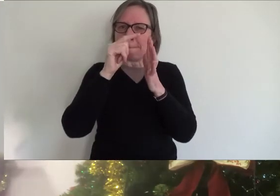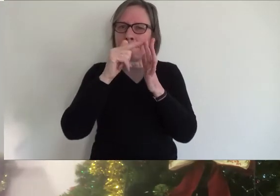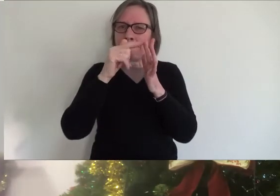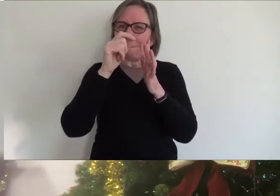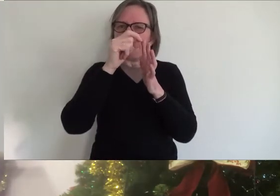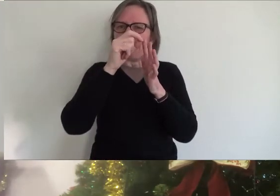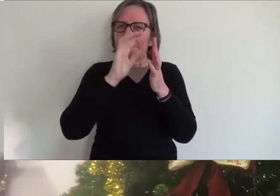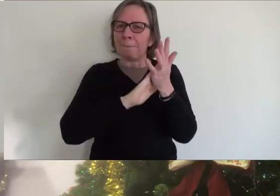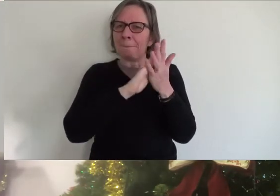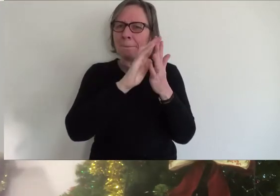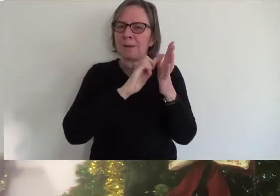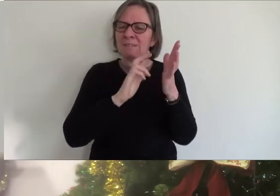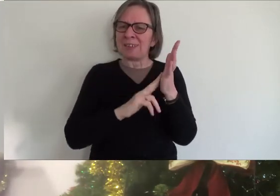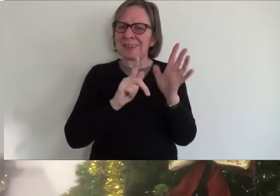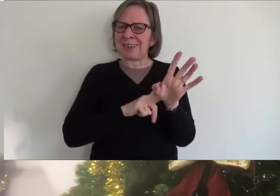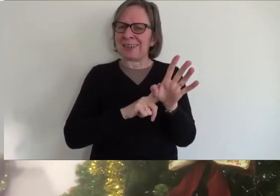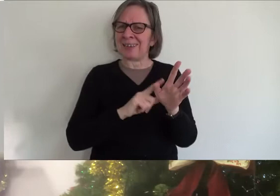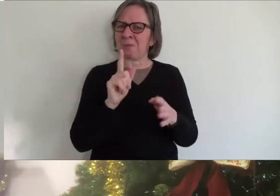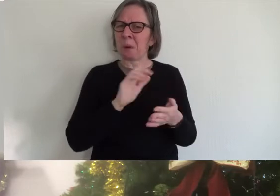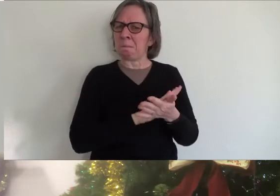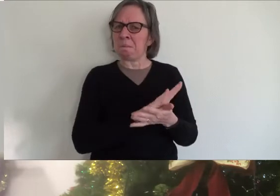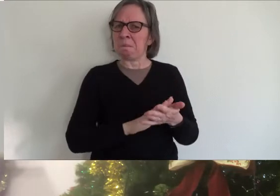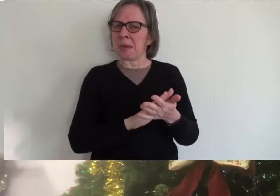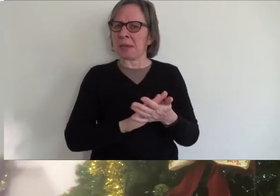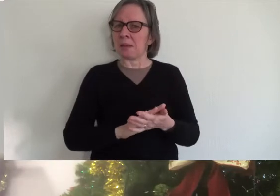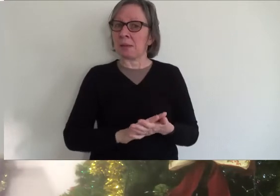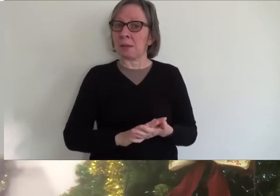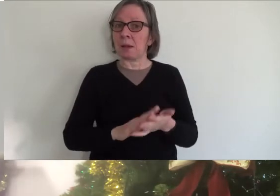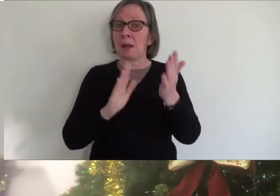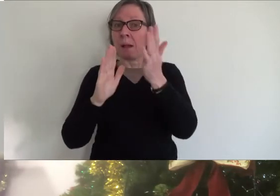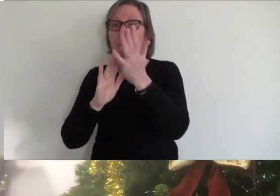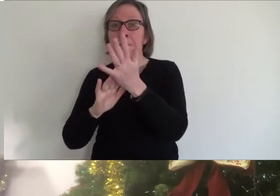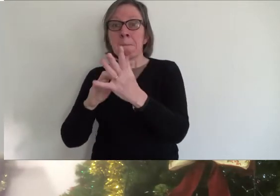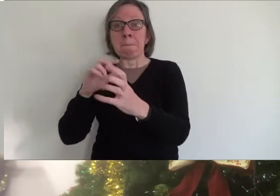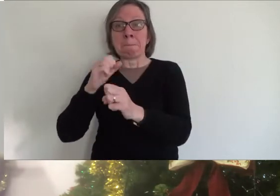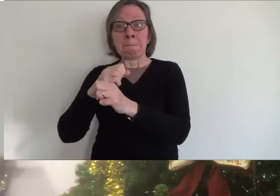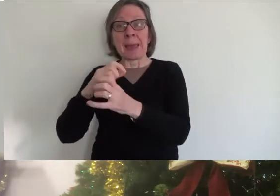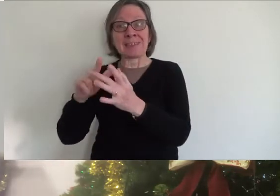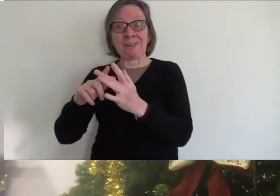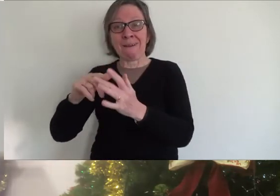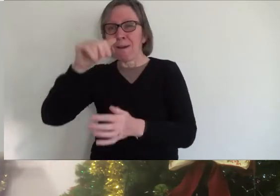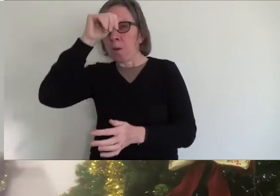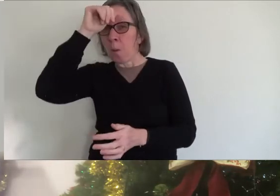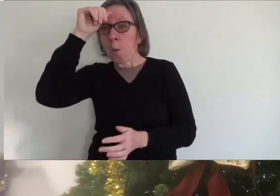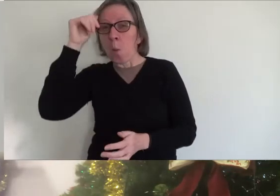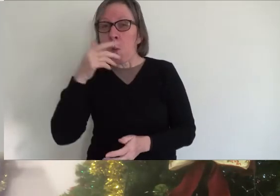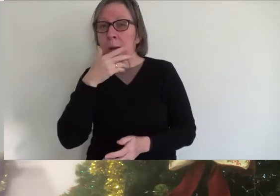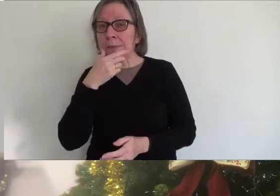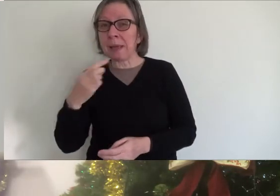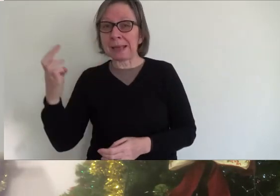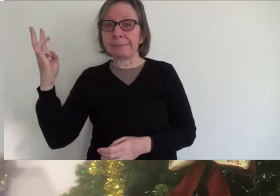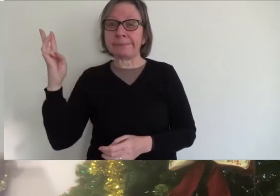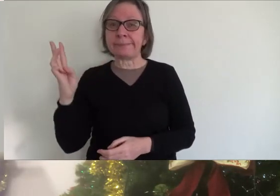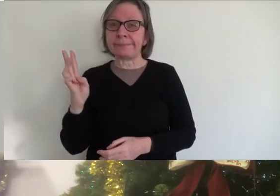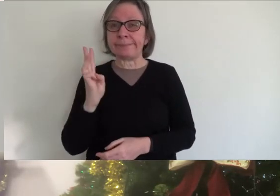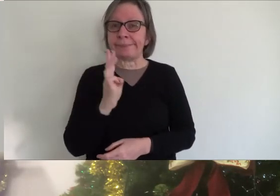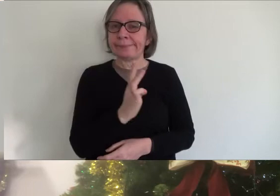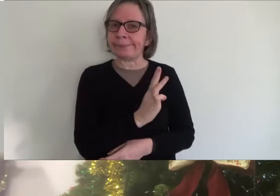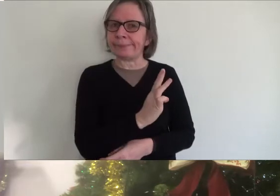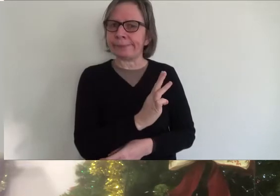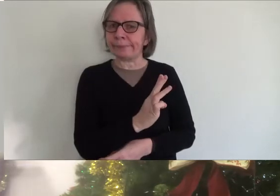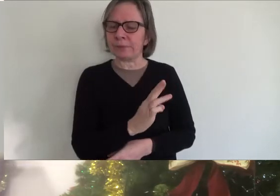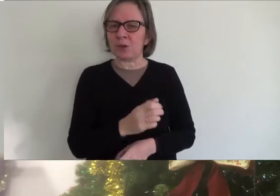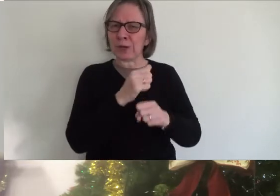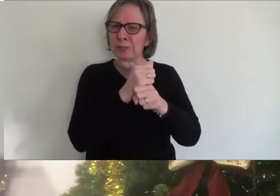That is the coming of the Magi. In churches around the world, people